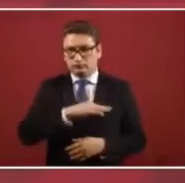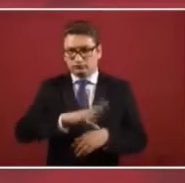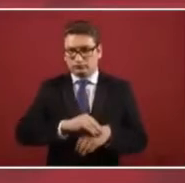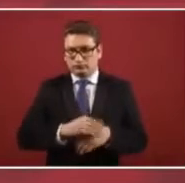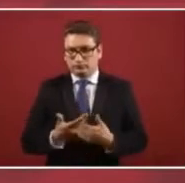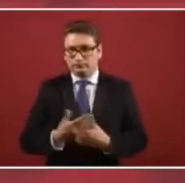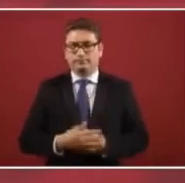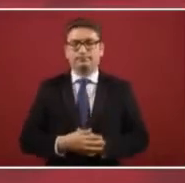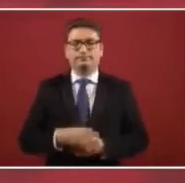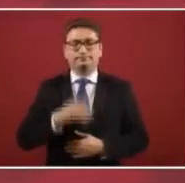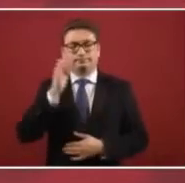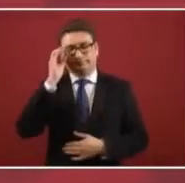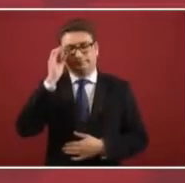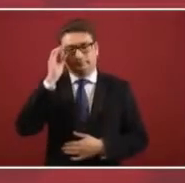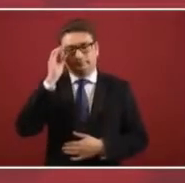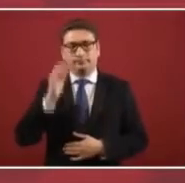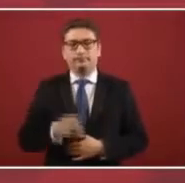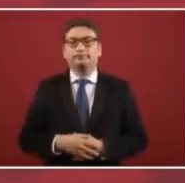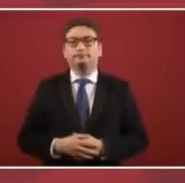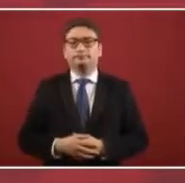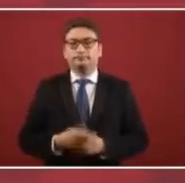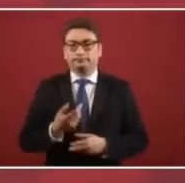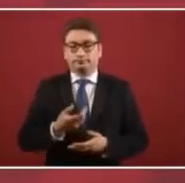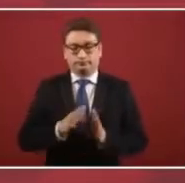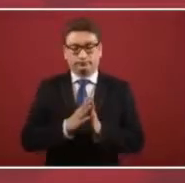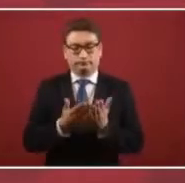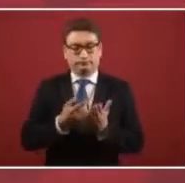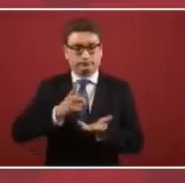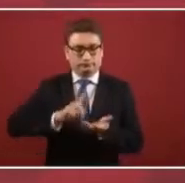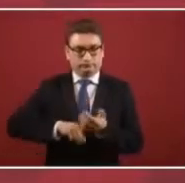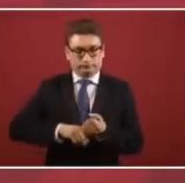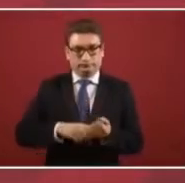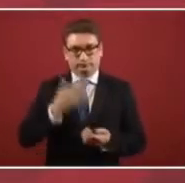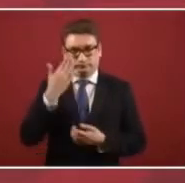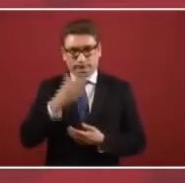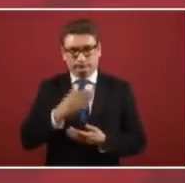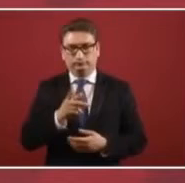announced? The plan is talks about